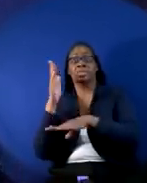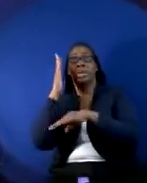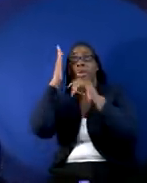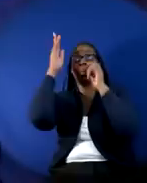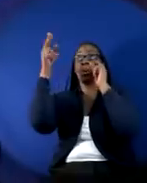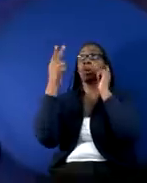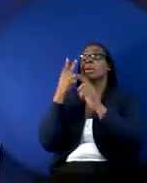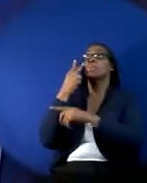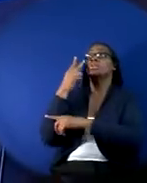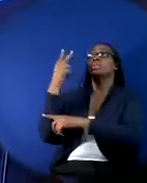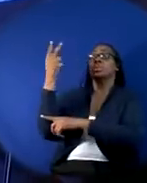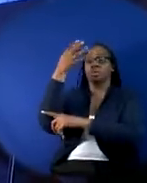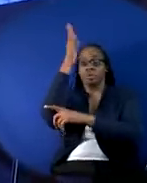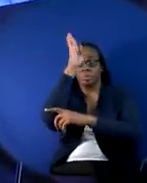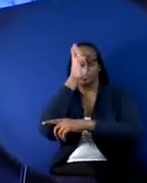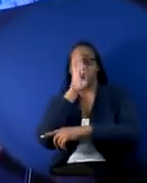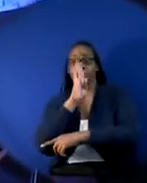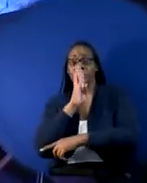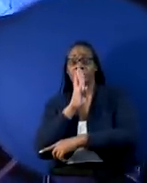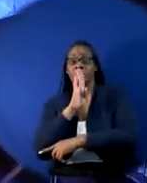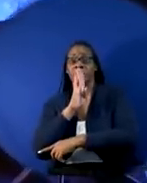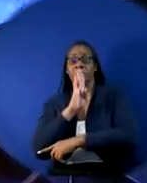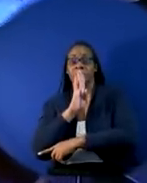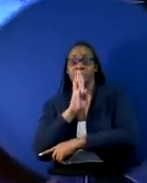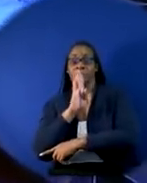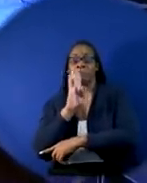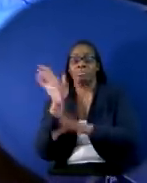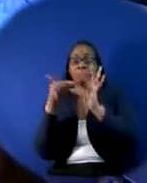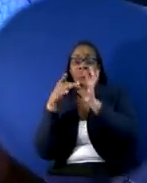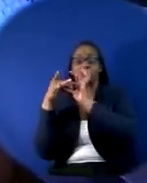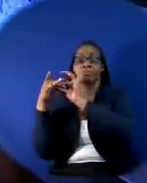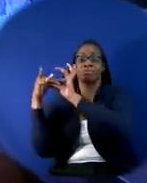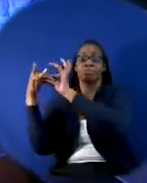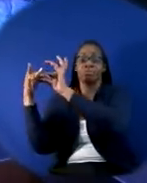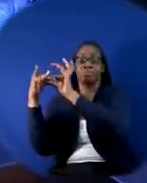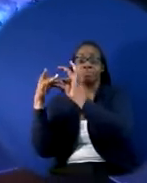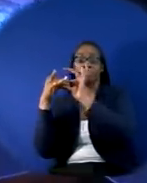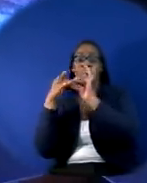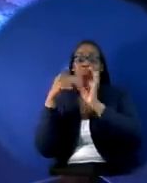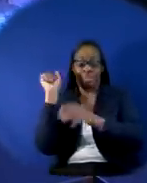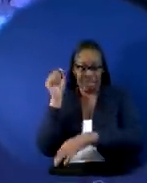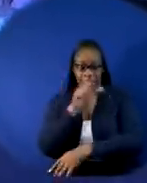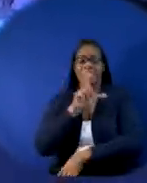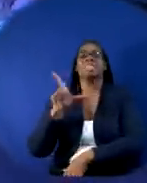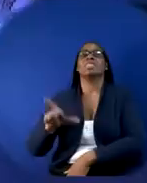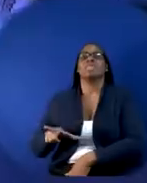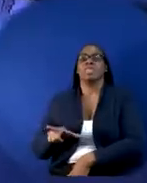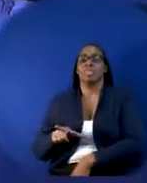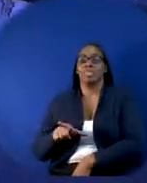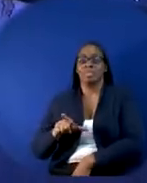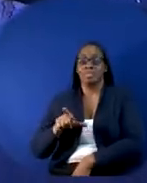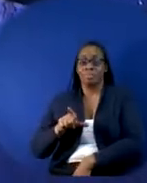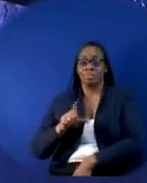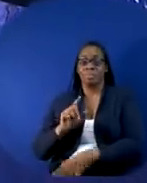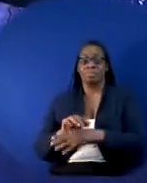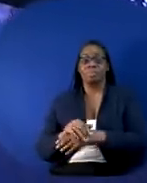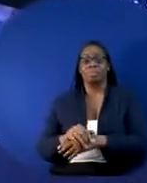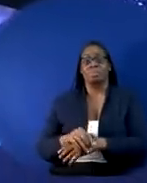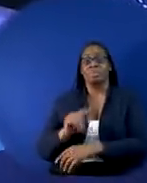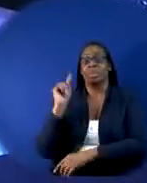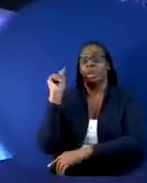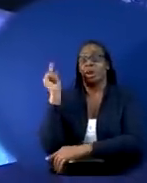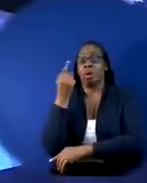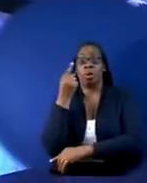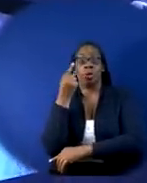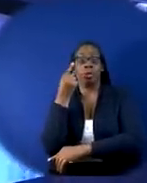Shall see God. They shall see God. Yes, Lord. Yes, Lord. Oh, yes, they will. None